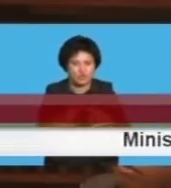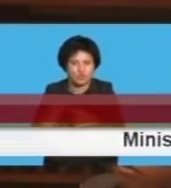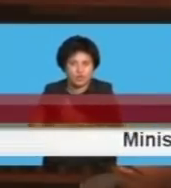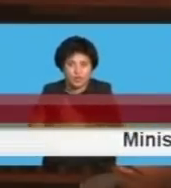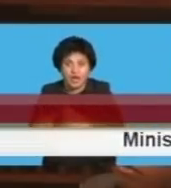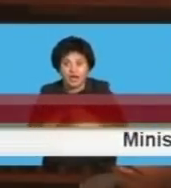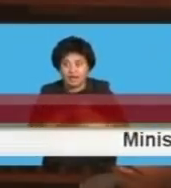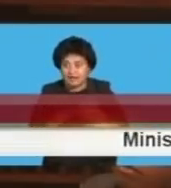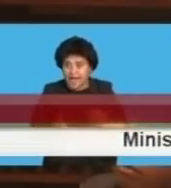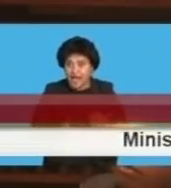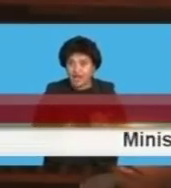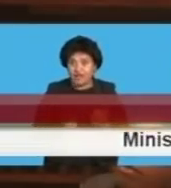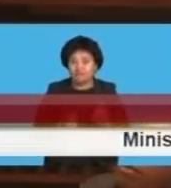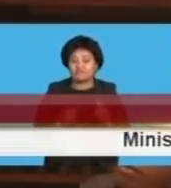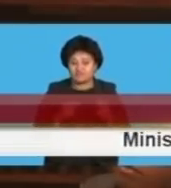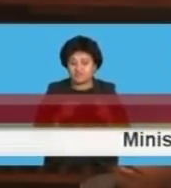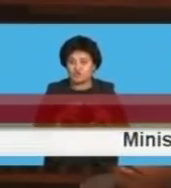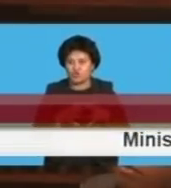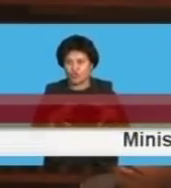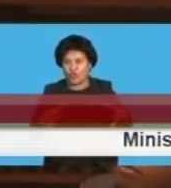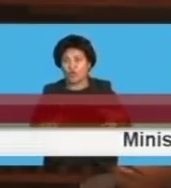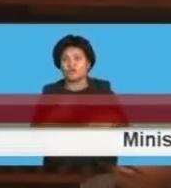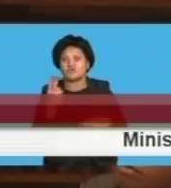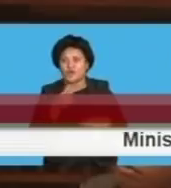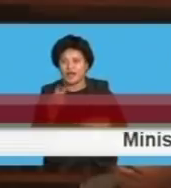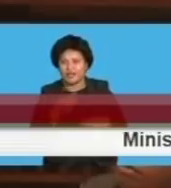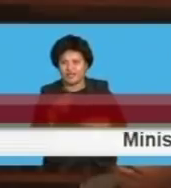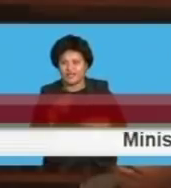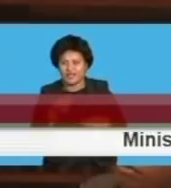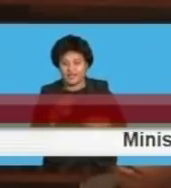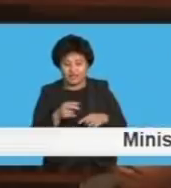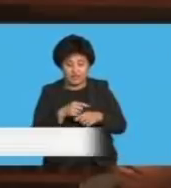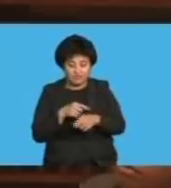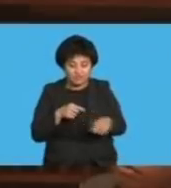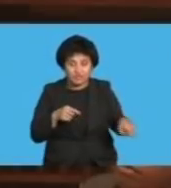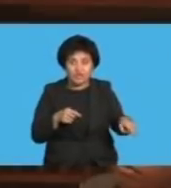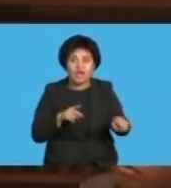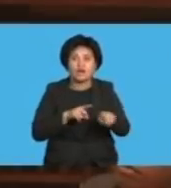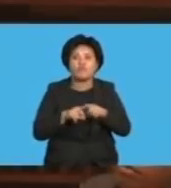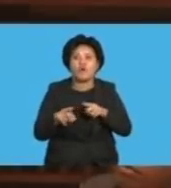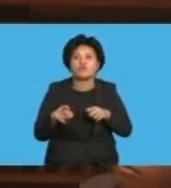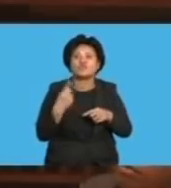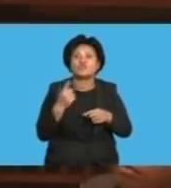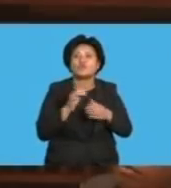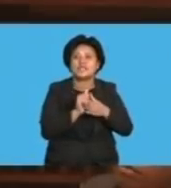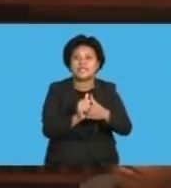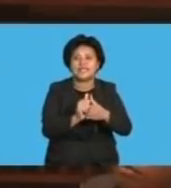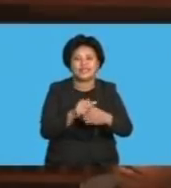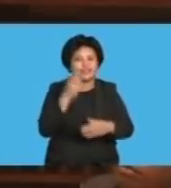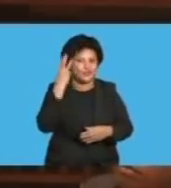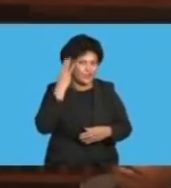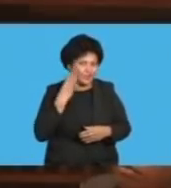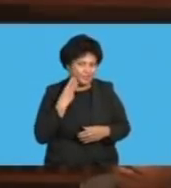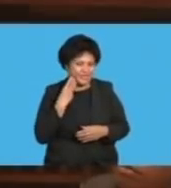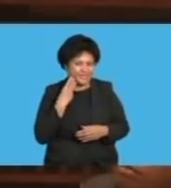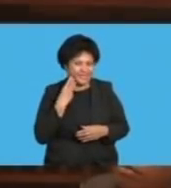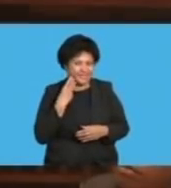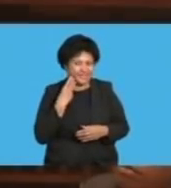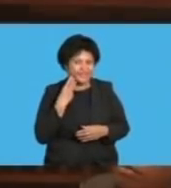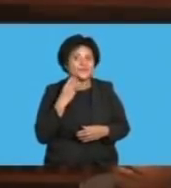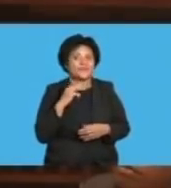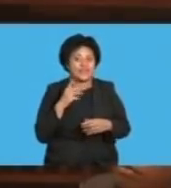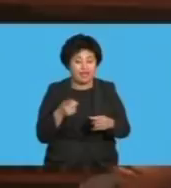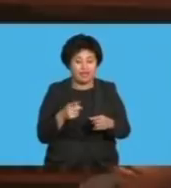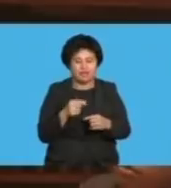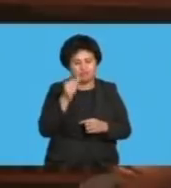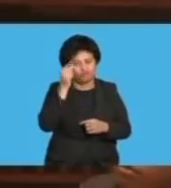2014. And these market vendor associations, majority of them are headed by women. Women who are